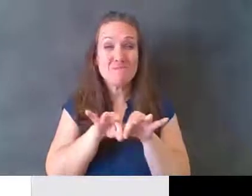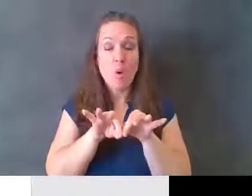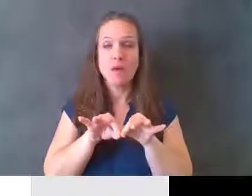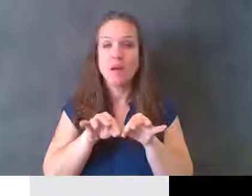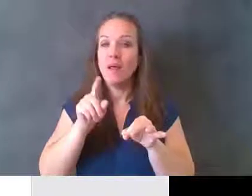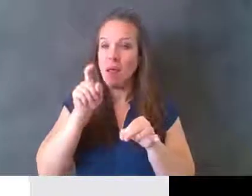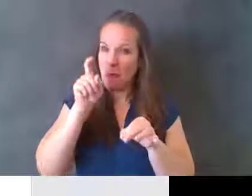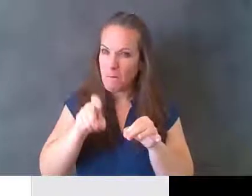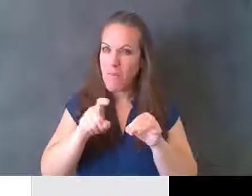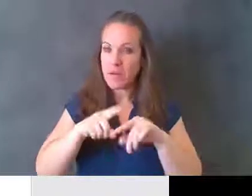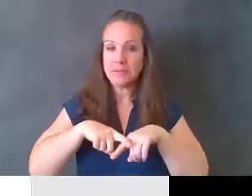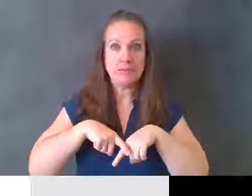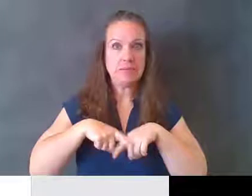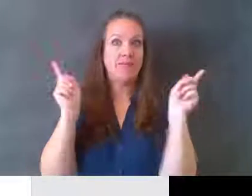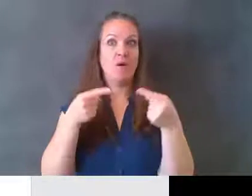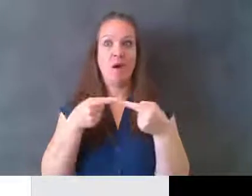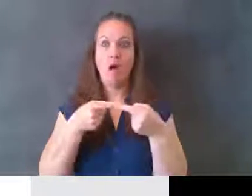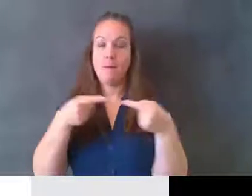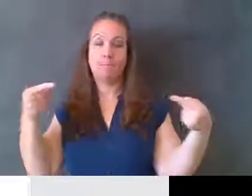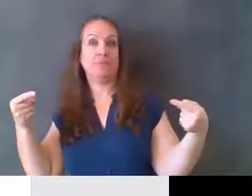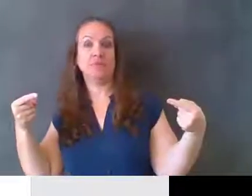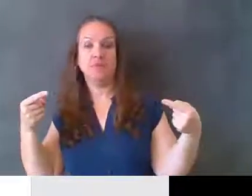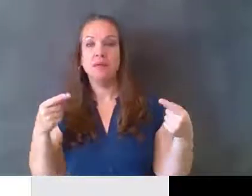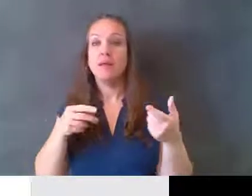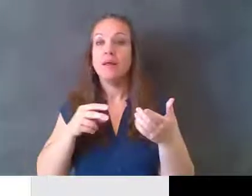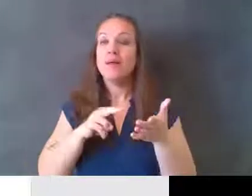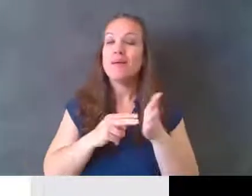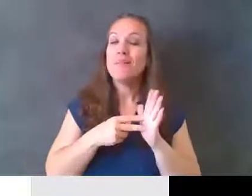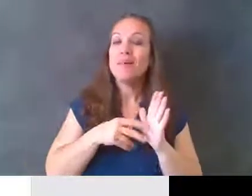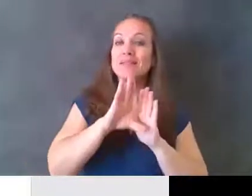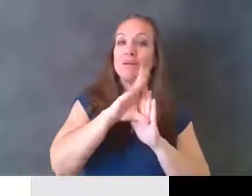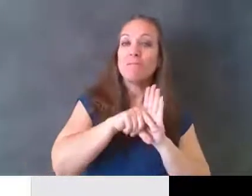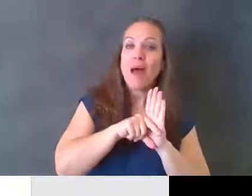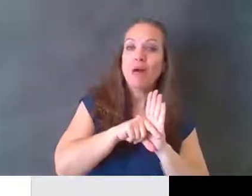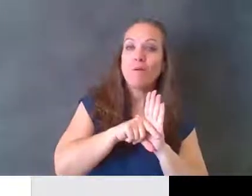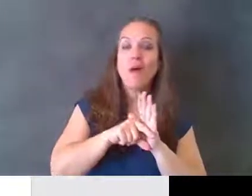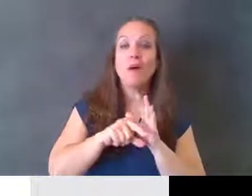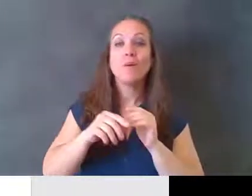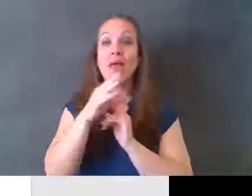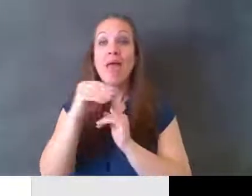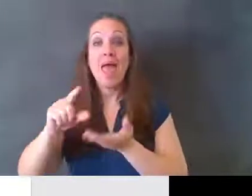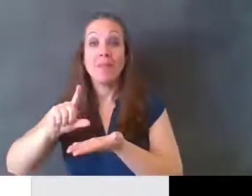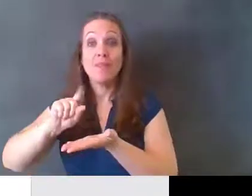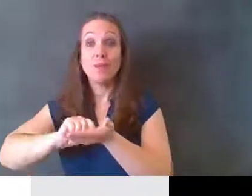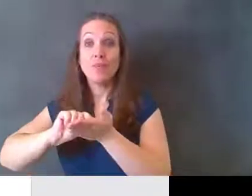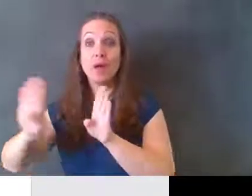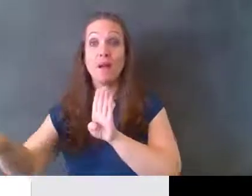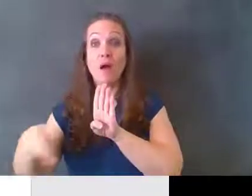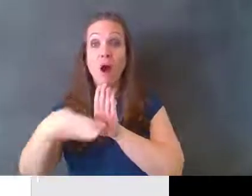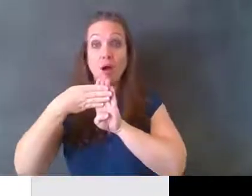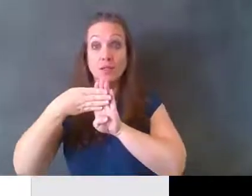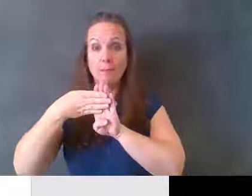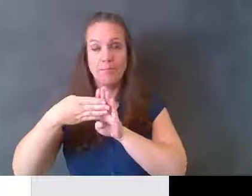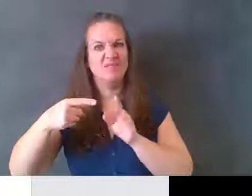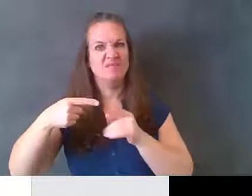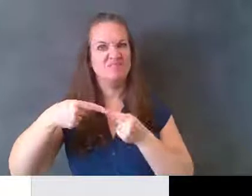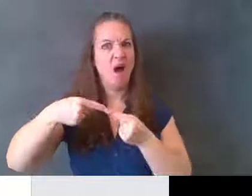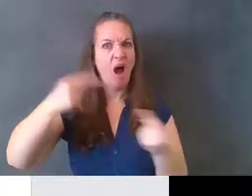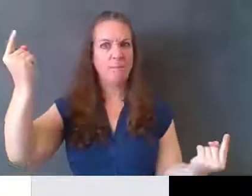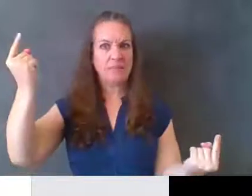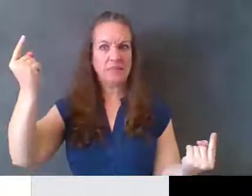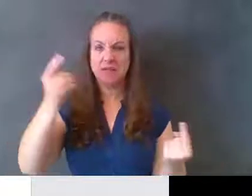sure the color in the background and then the text or whatever is overlaying the front have a high